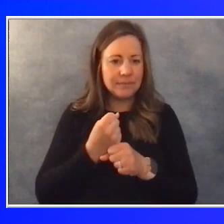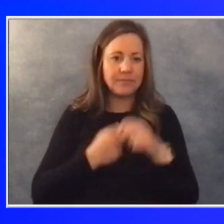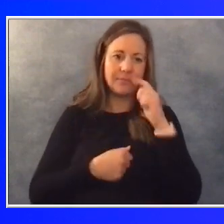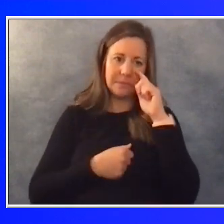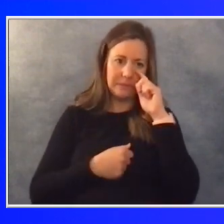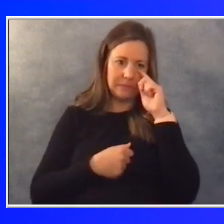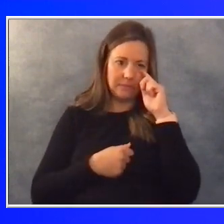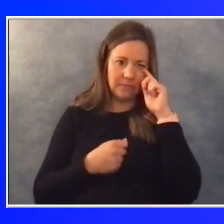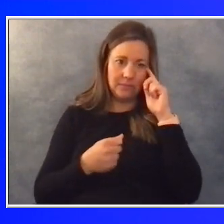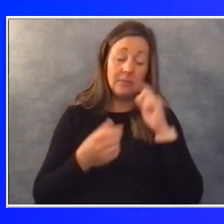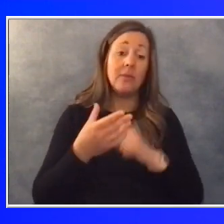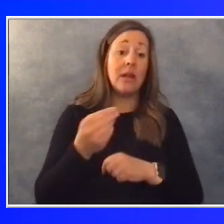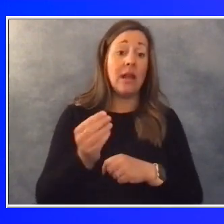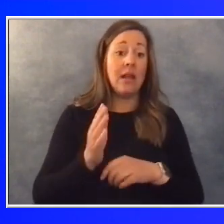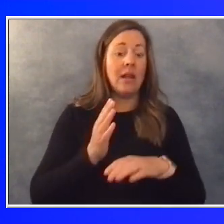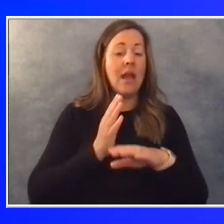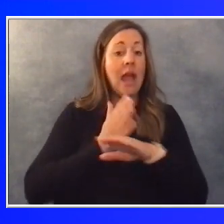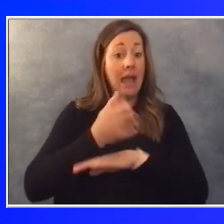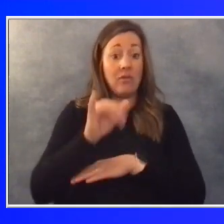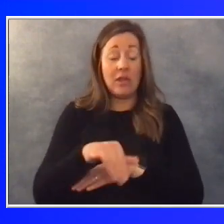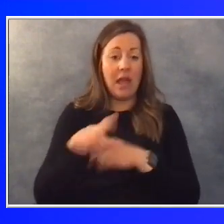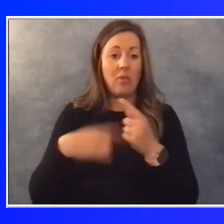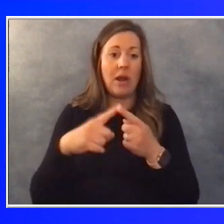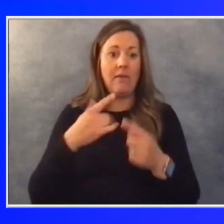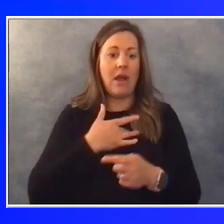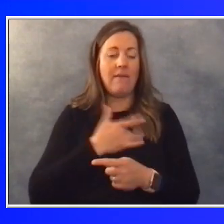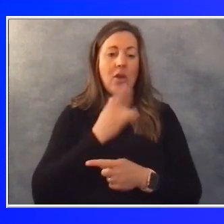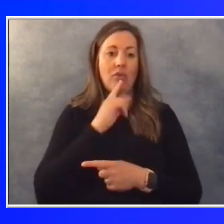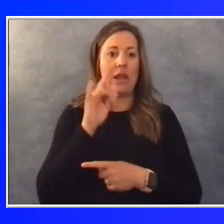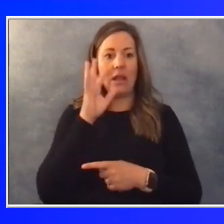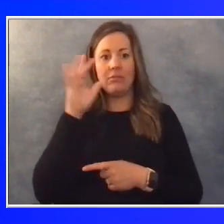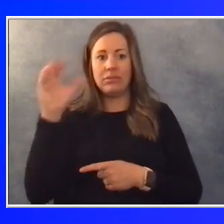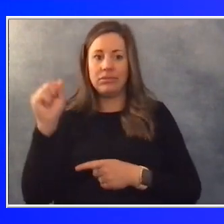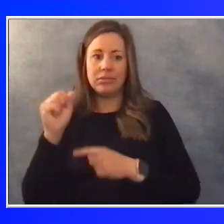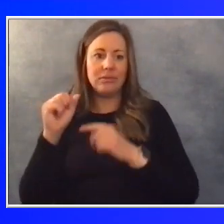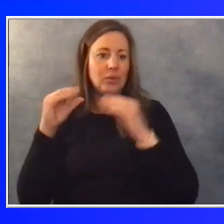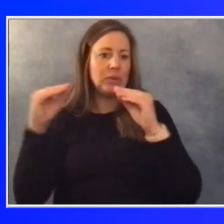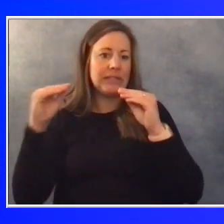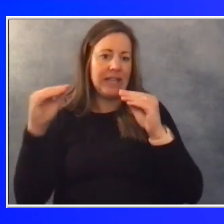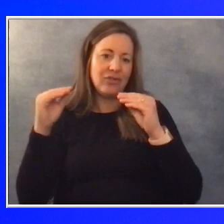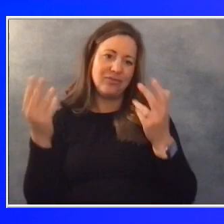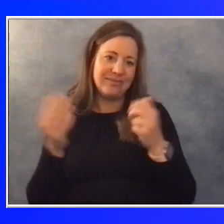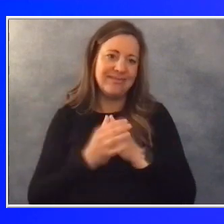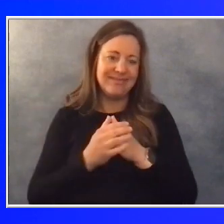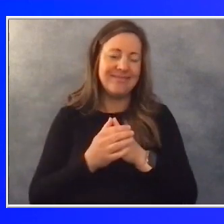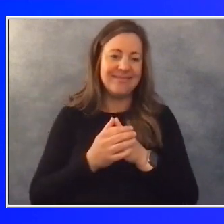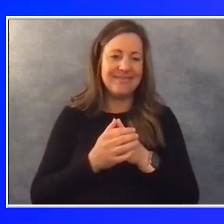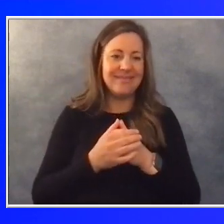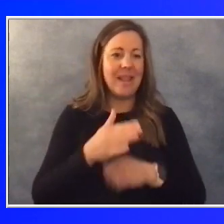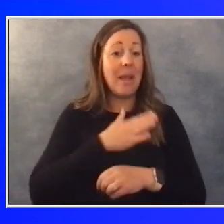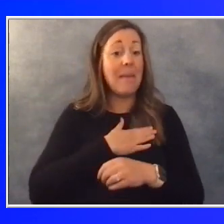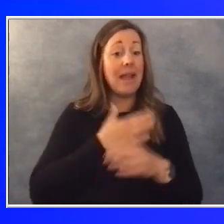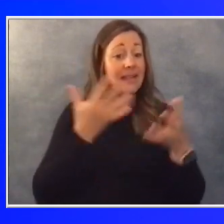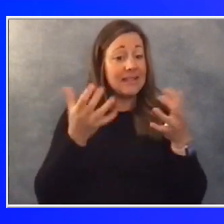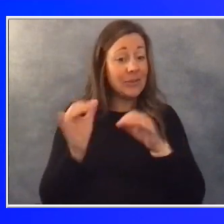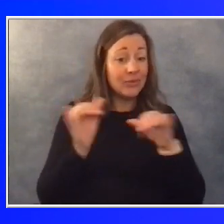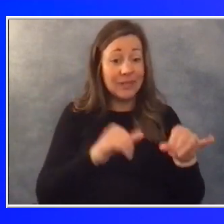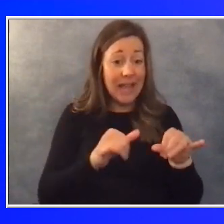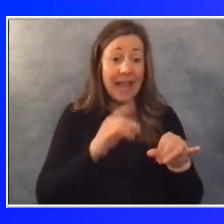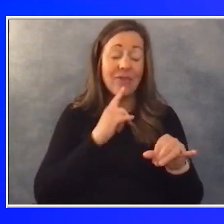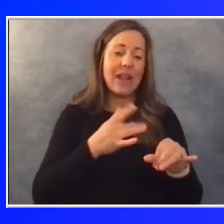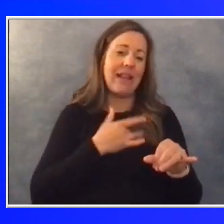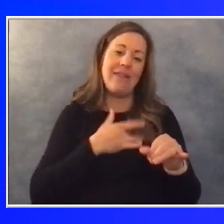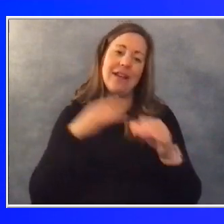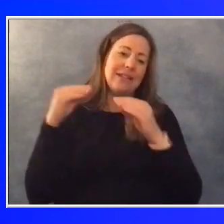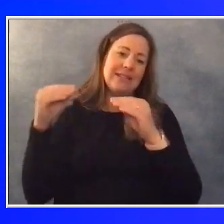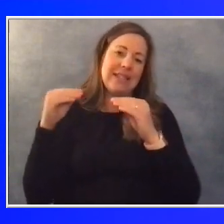that's, after that is when the calling to come teach overpowered my desire to be there. But our kids had grown up and